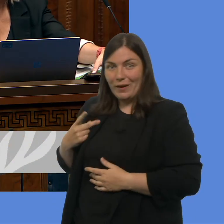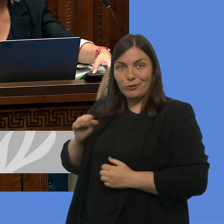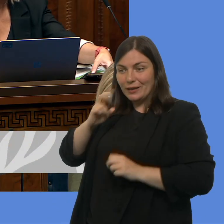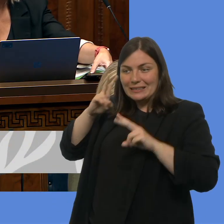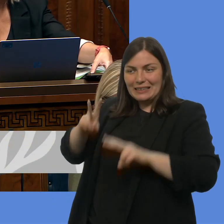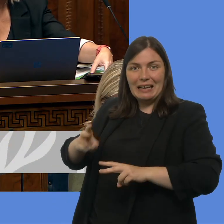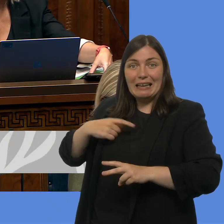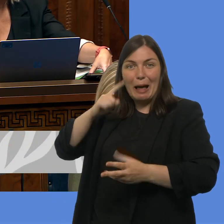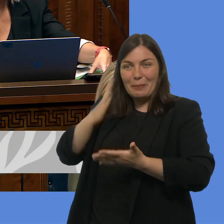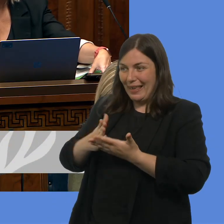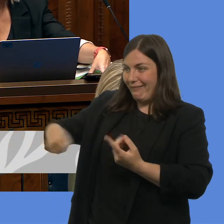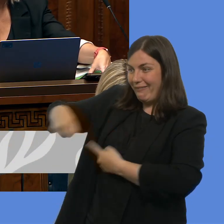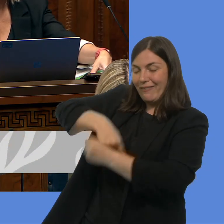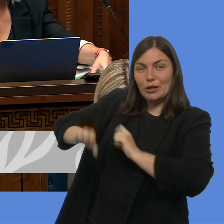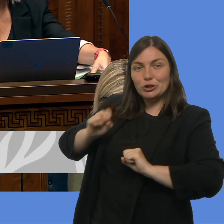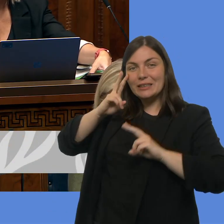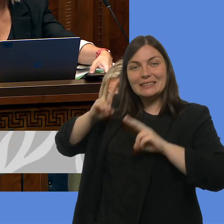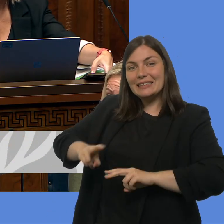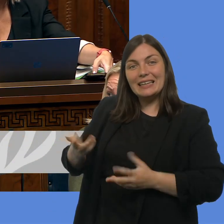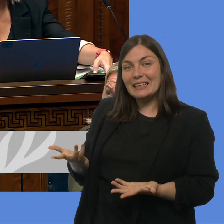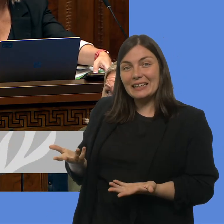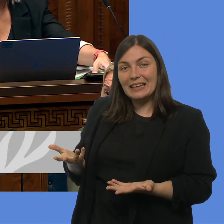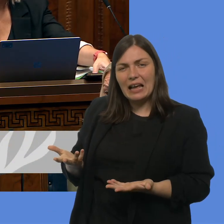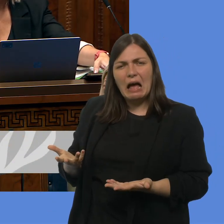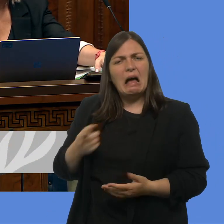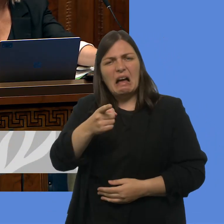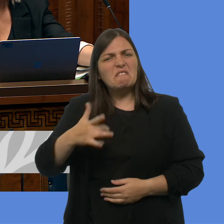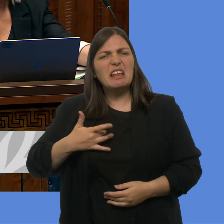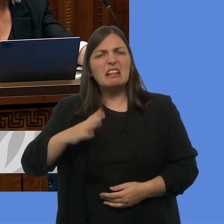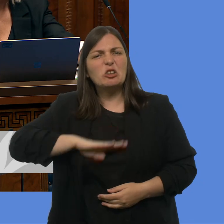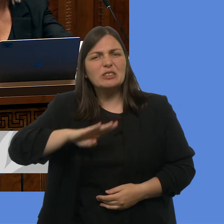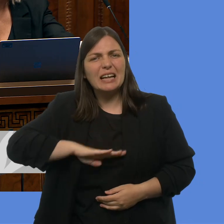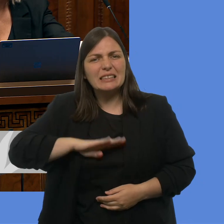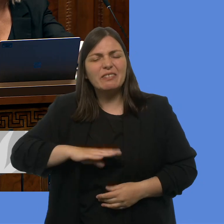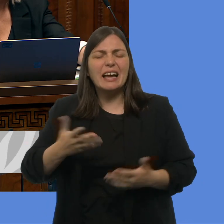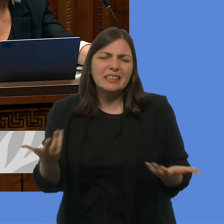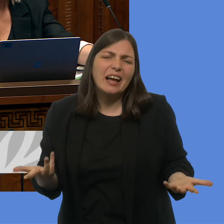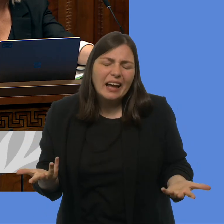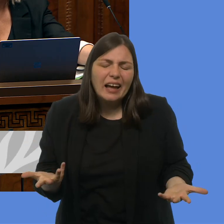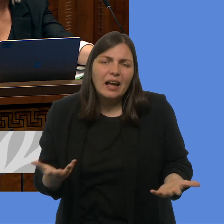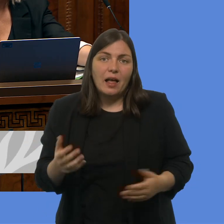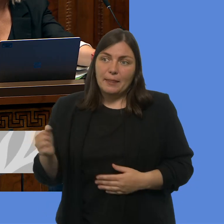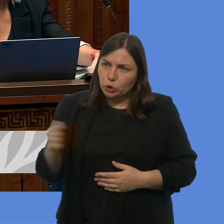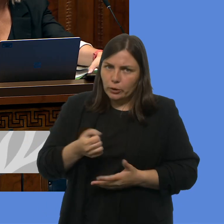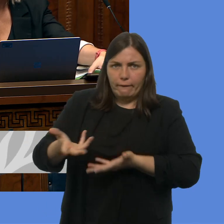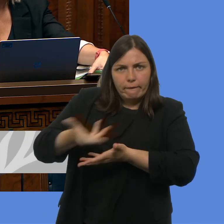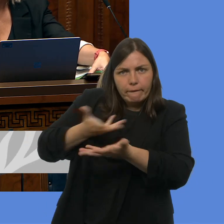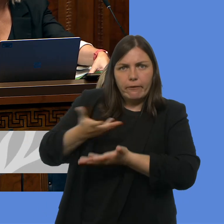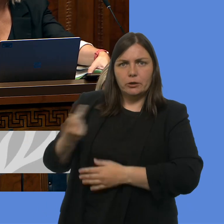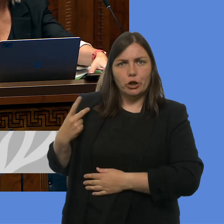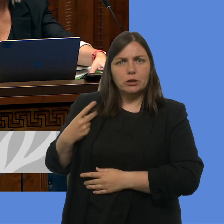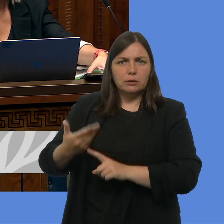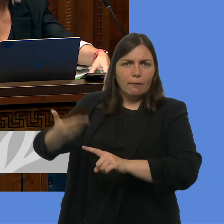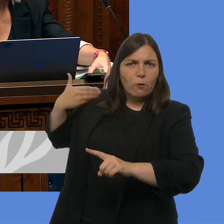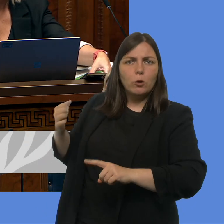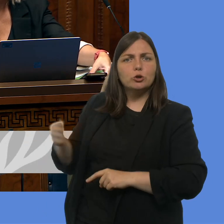believe anybody has a sight of that. I also don't agree that that's not good enough. I mean, I think they should have been consulting us. They should have been talking to us about this. I know that all